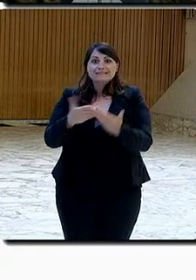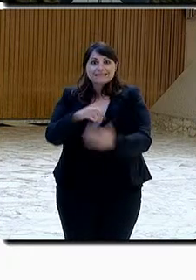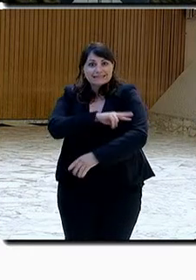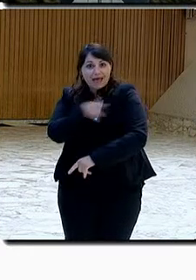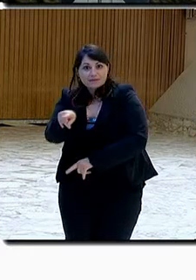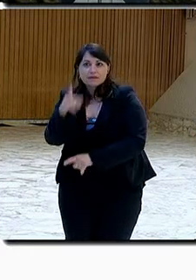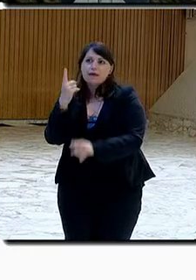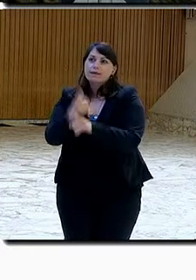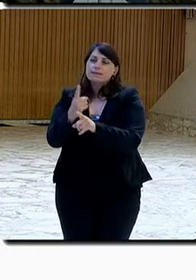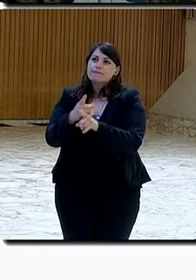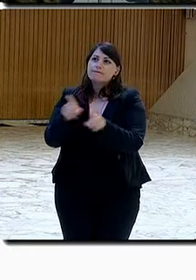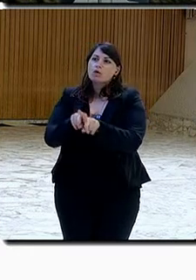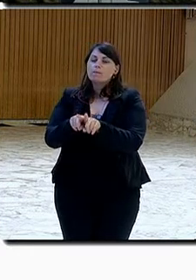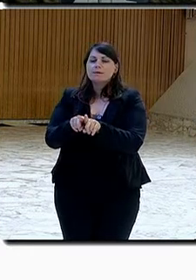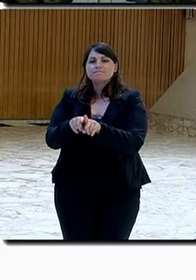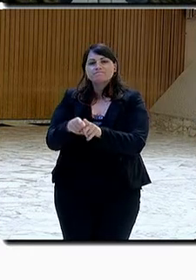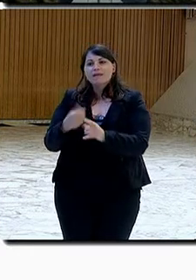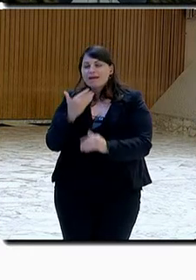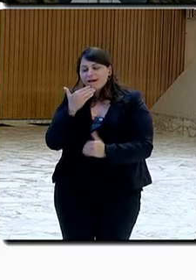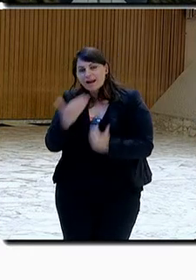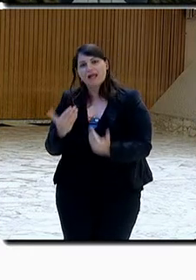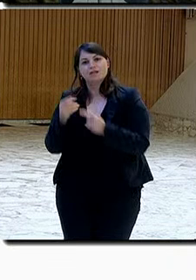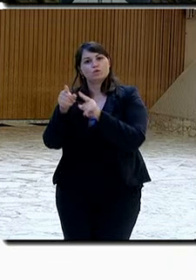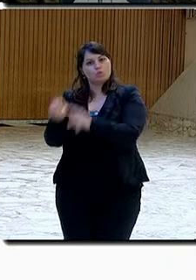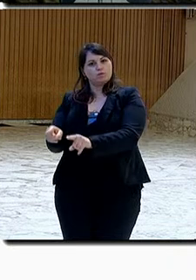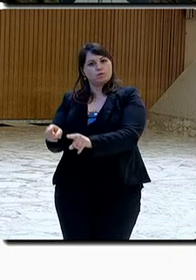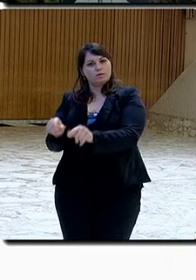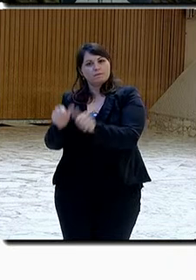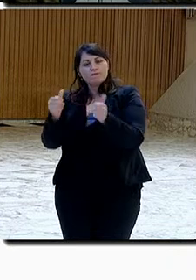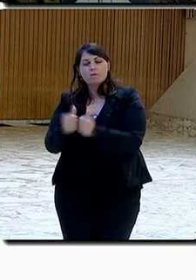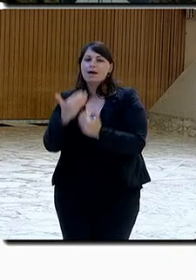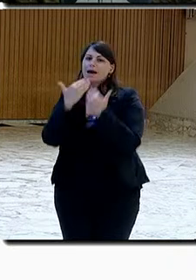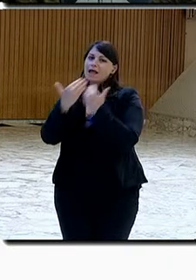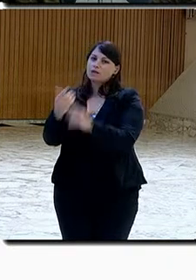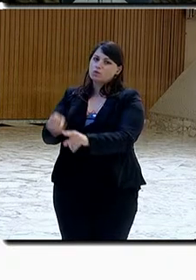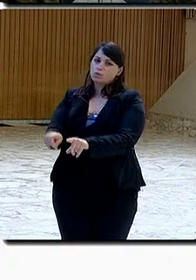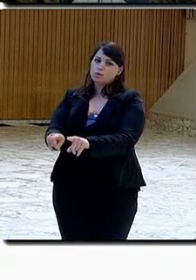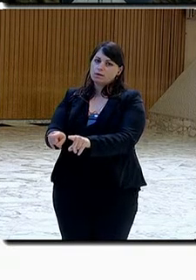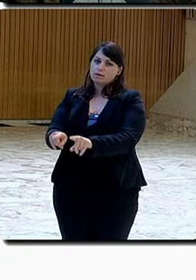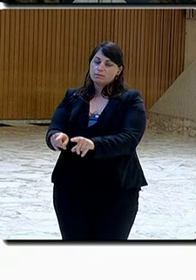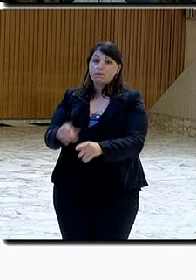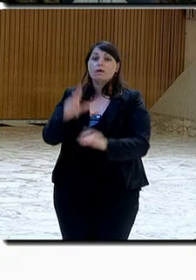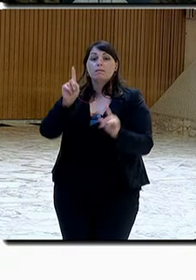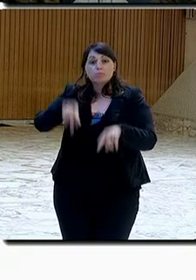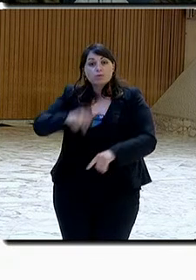of gratitude." Pope Francis has been especially strong.